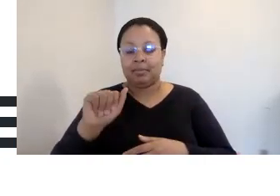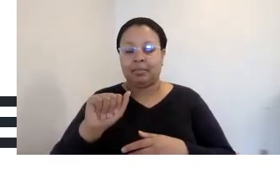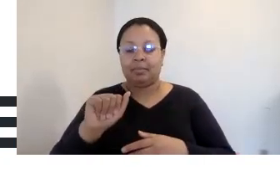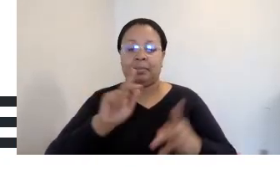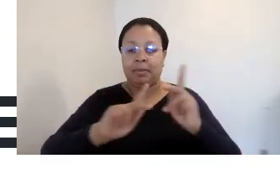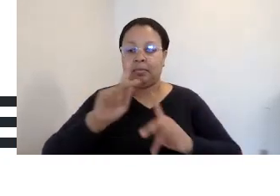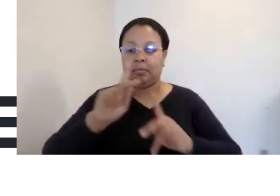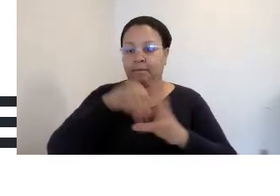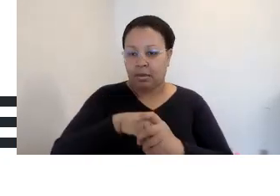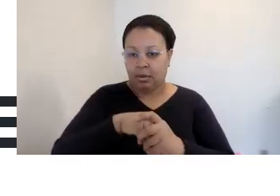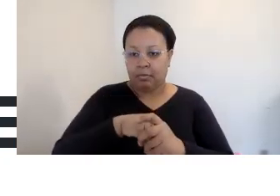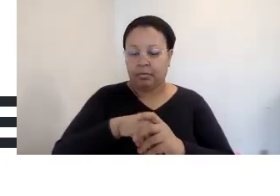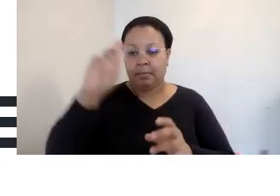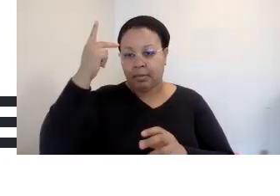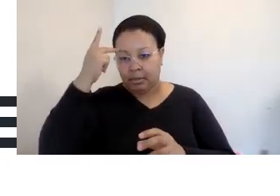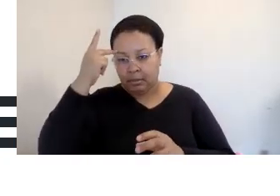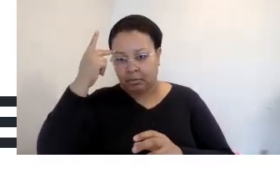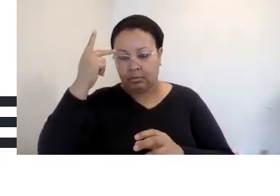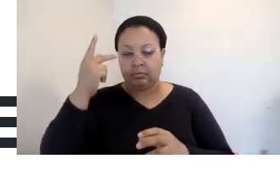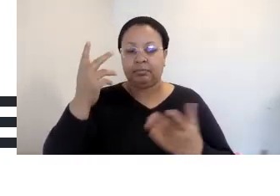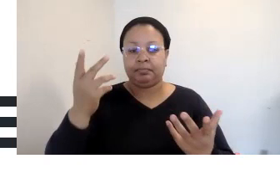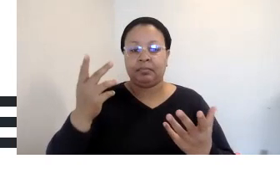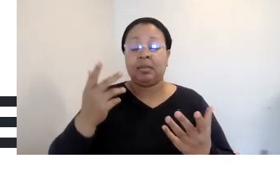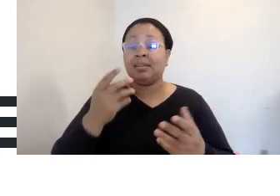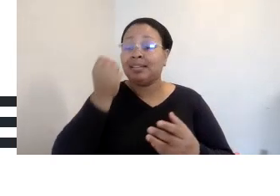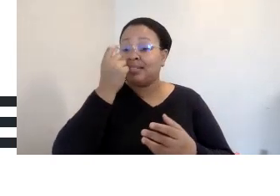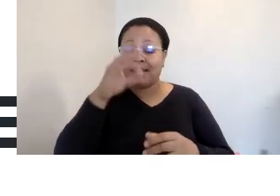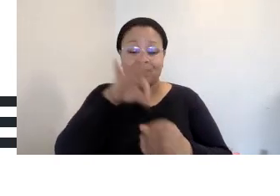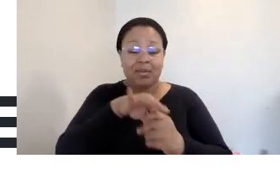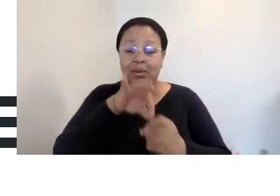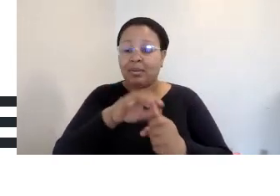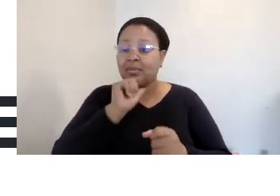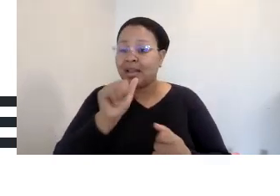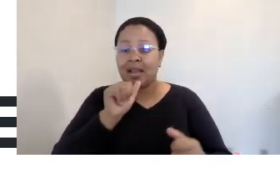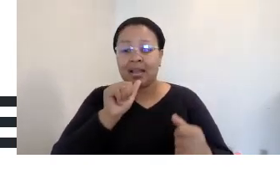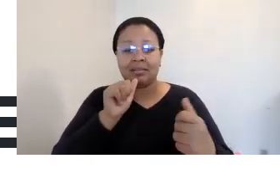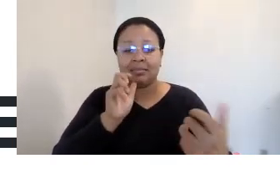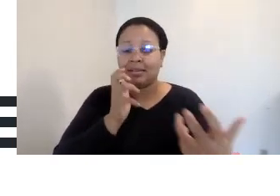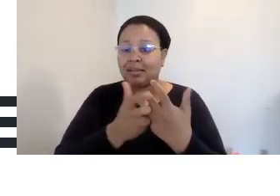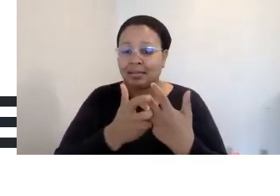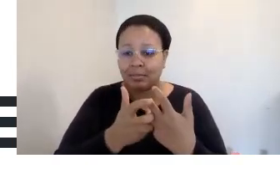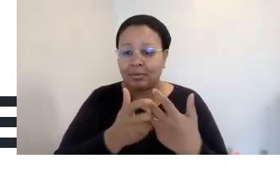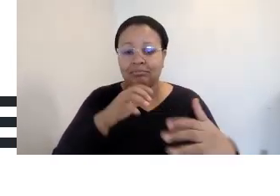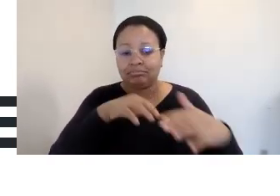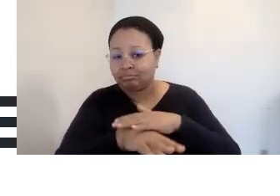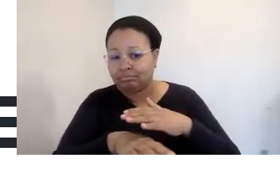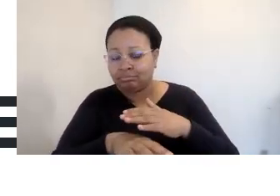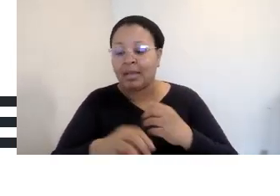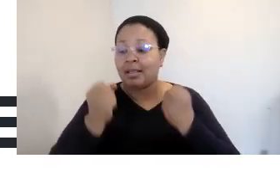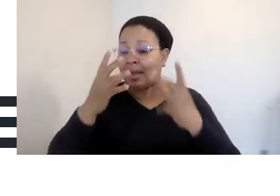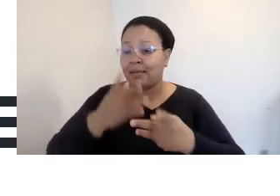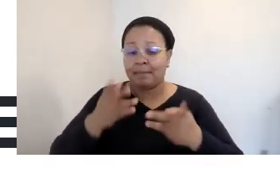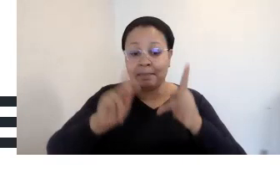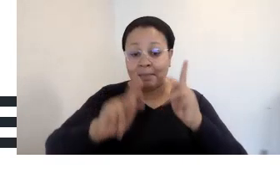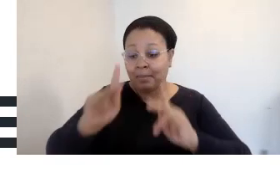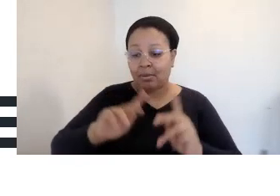sphere. Because not only was voting inaccessible, but a lot of the topics being talked about completely ignored the disability community,